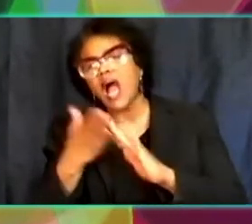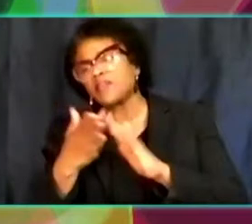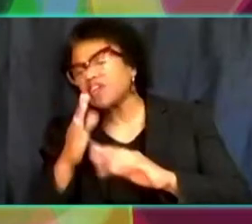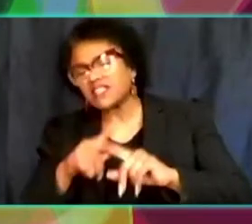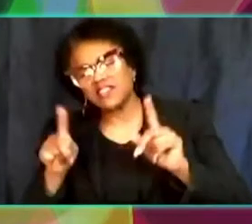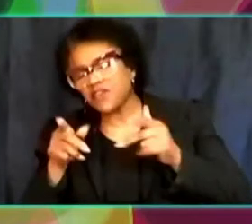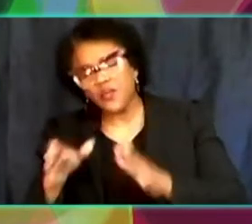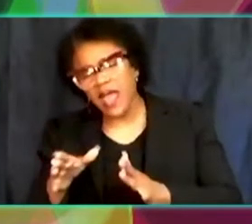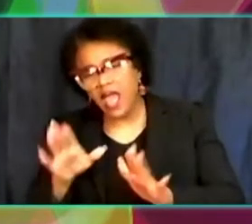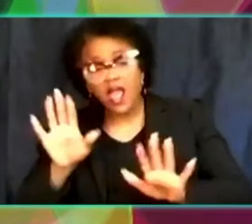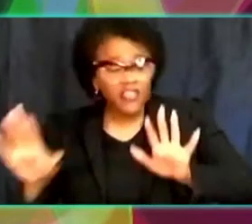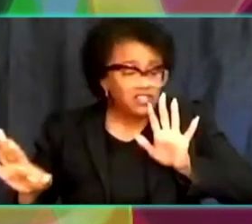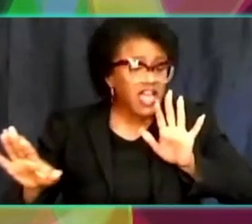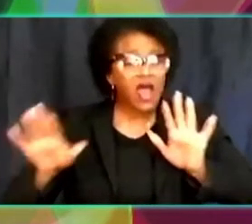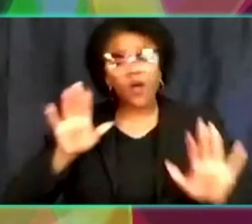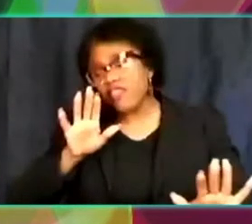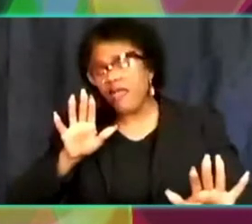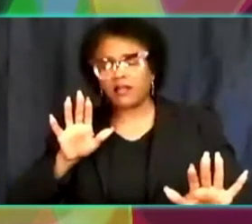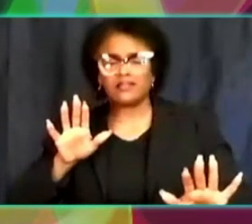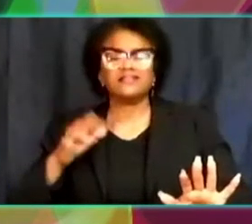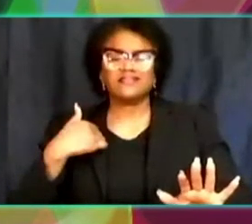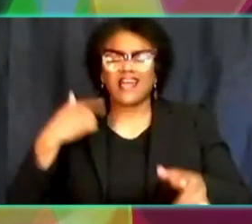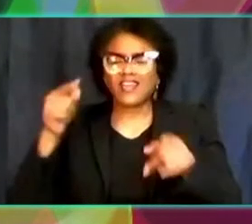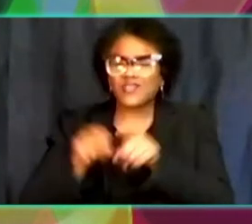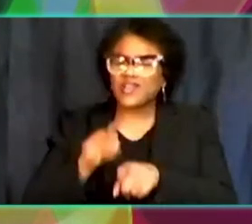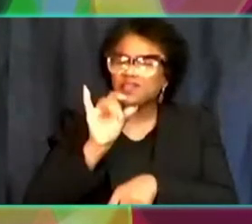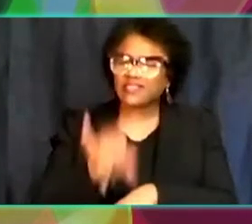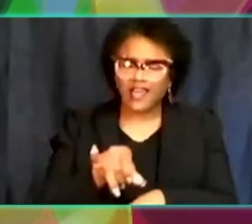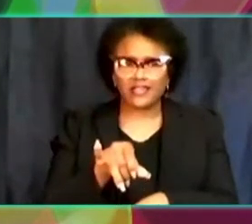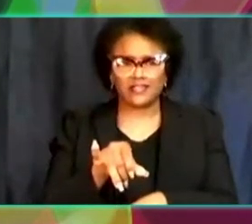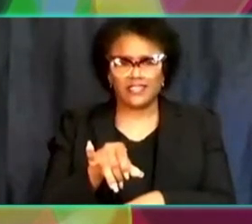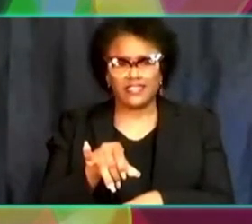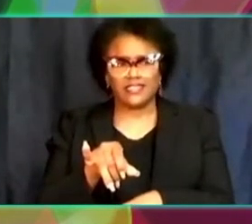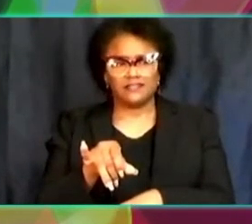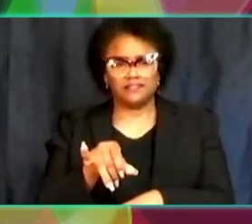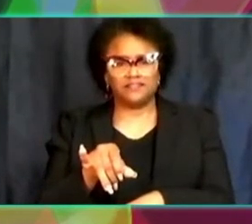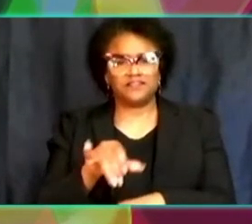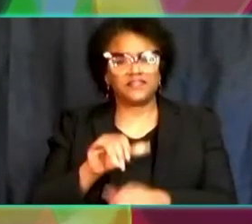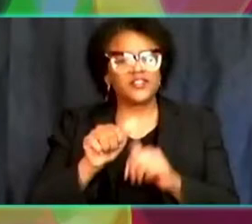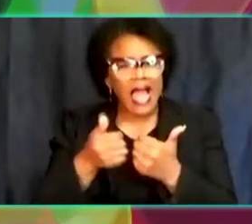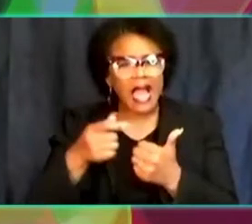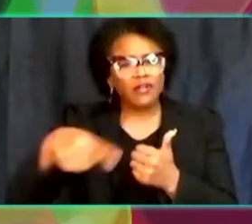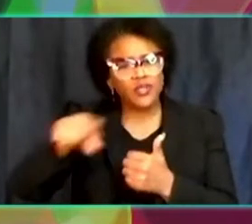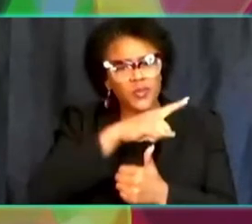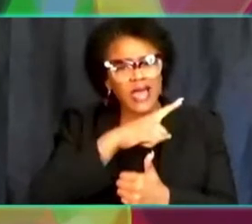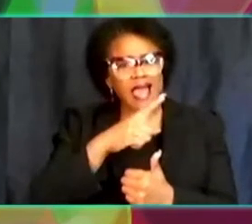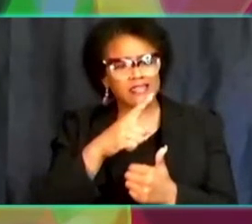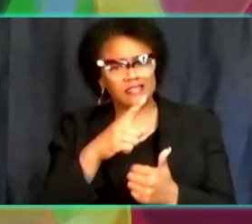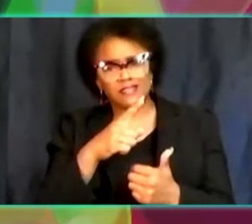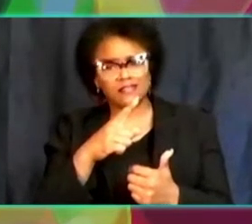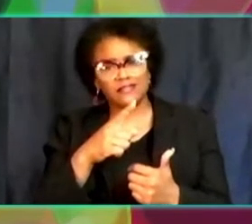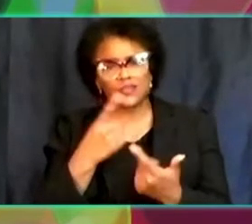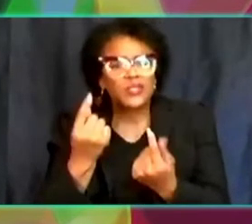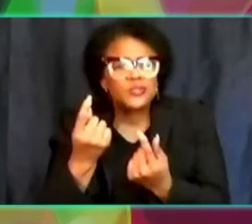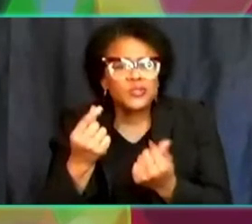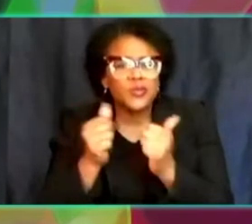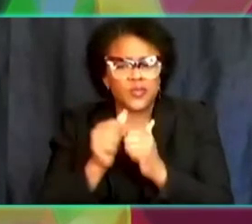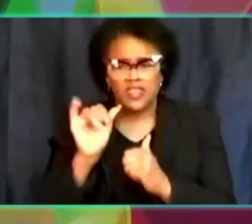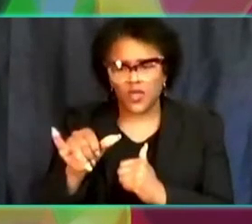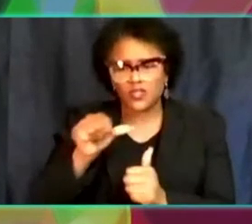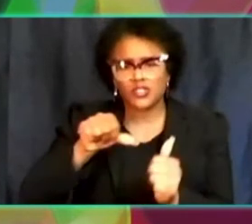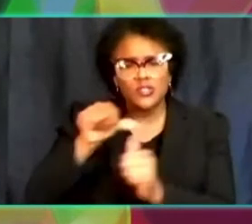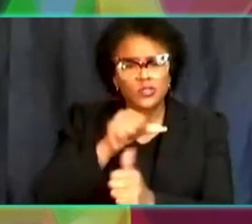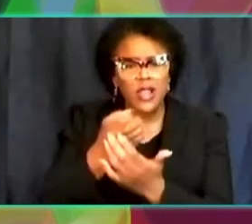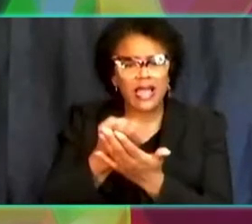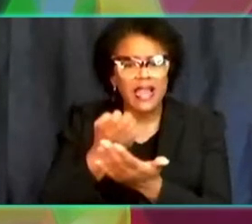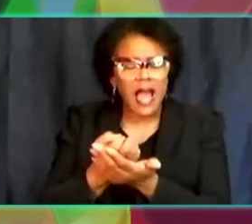I definitely agree with that. So how do you all navigate those social economic